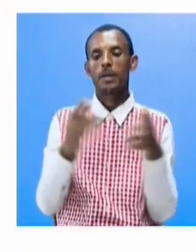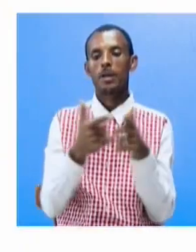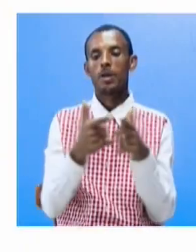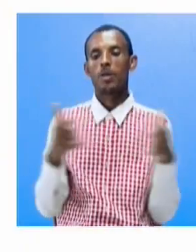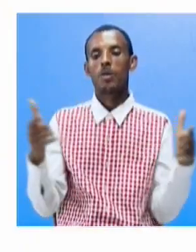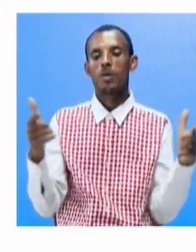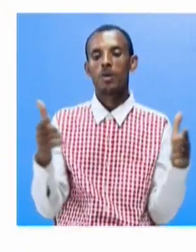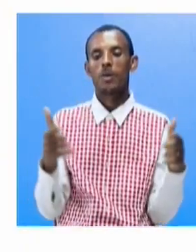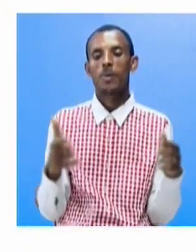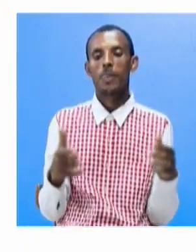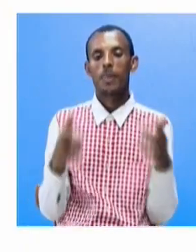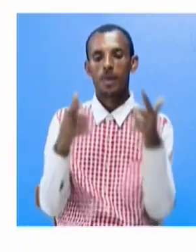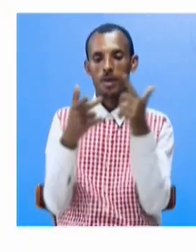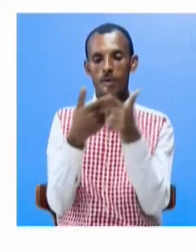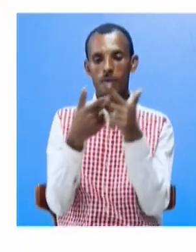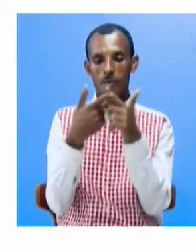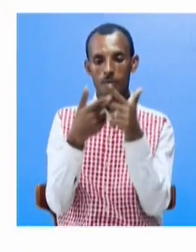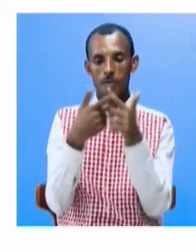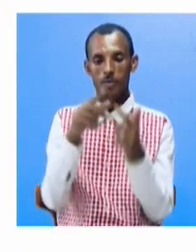Second question.